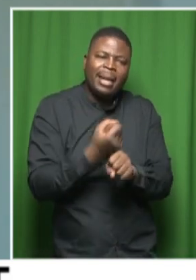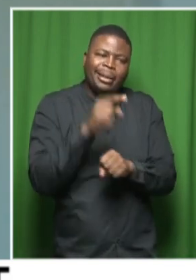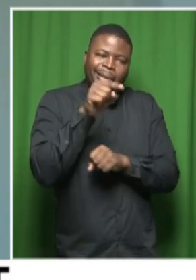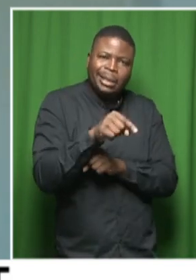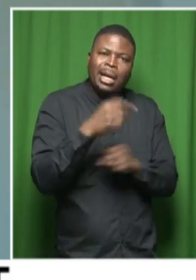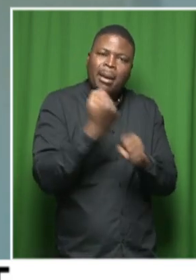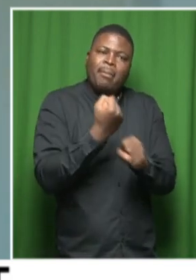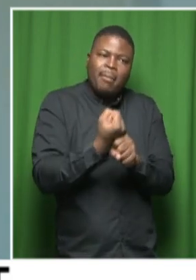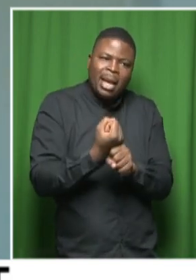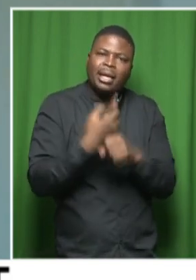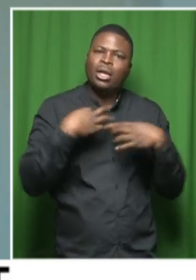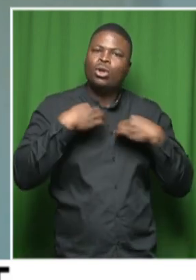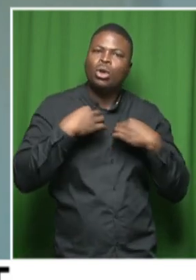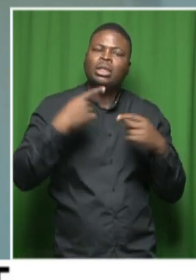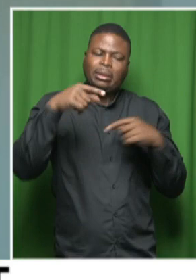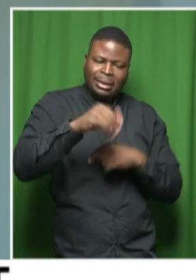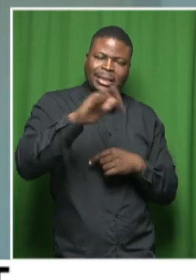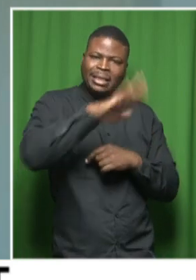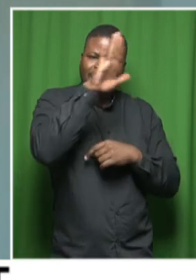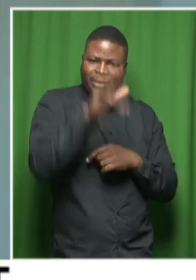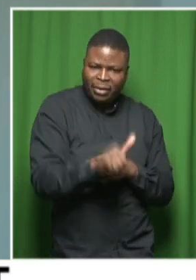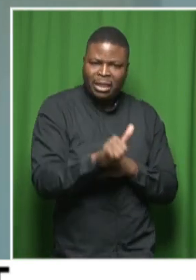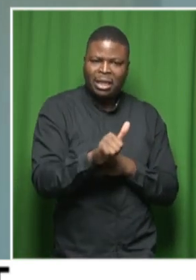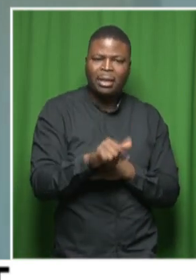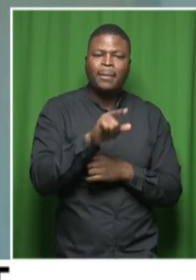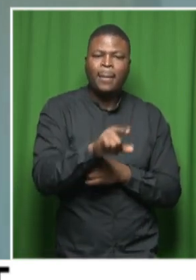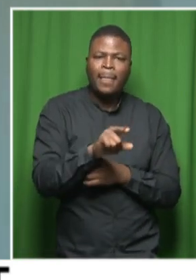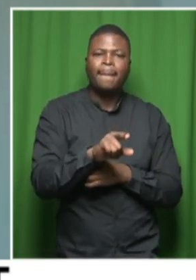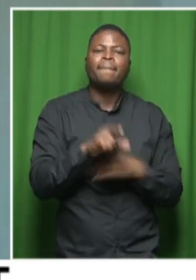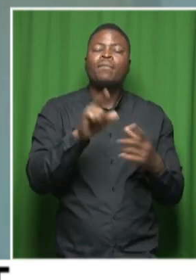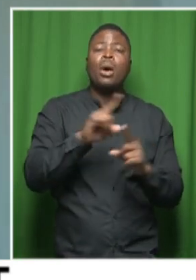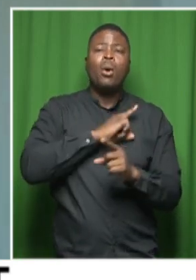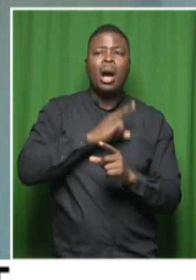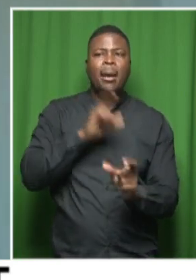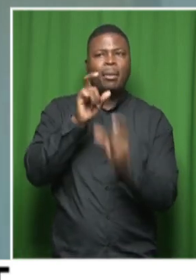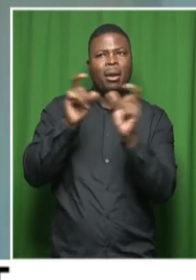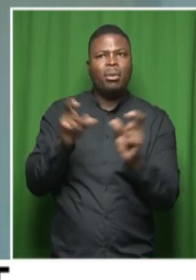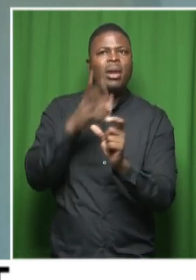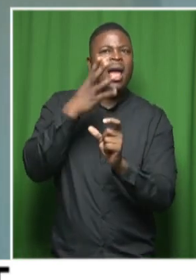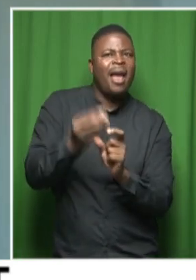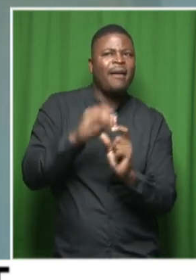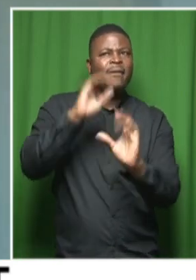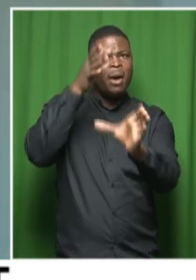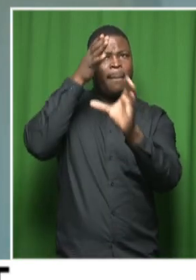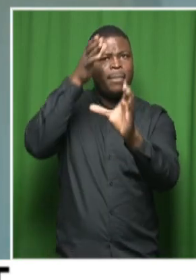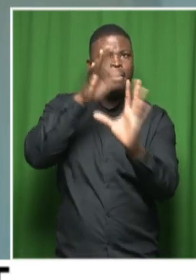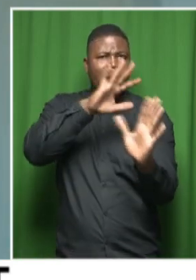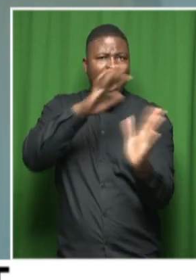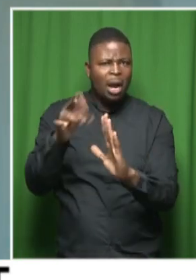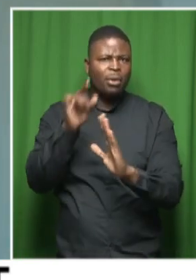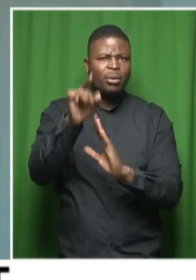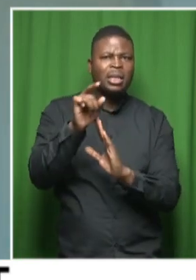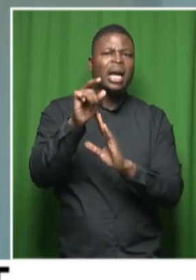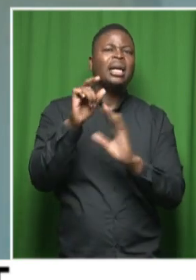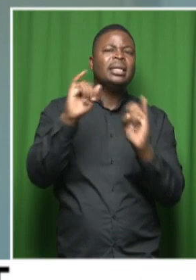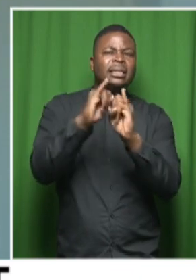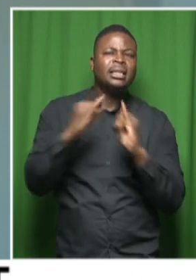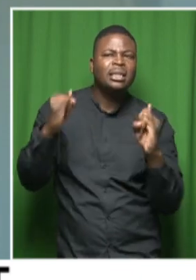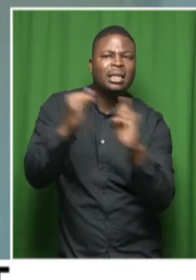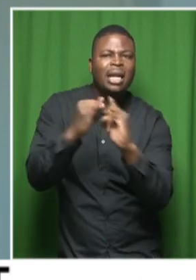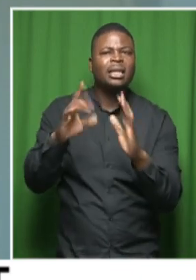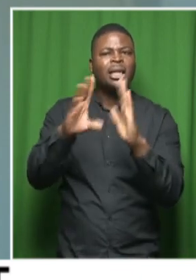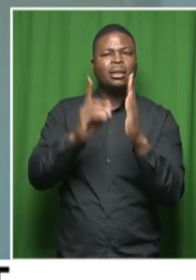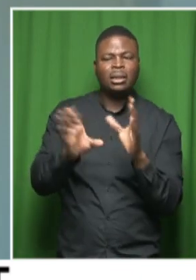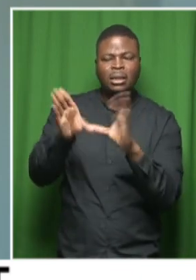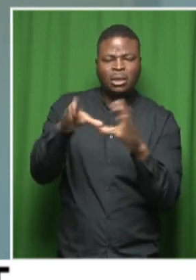recruiting in the public sector are not don't have the expertise of coordinating industrial development. All they have